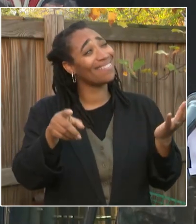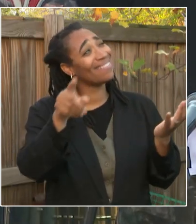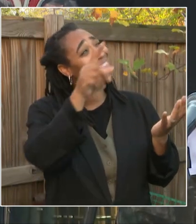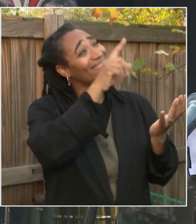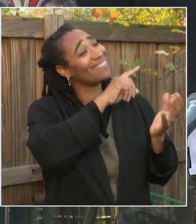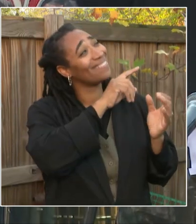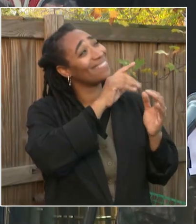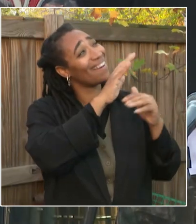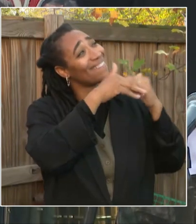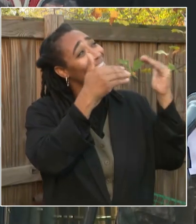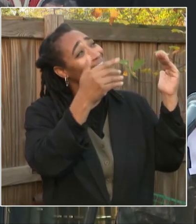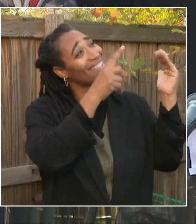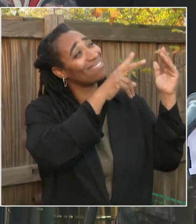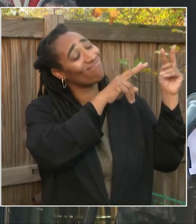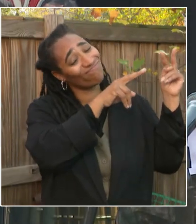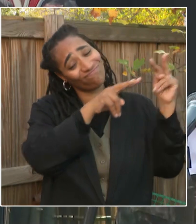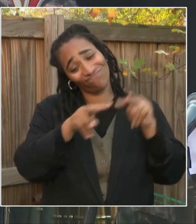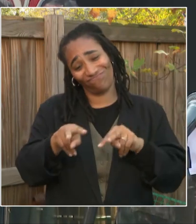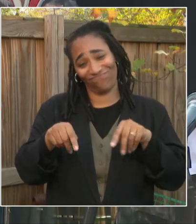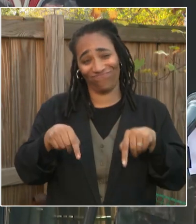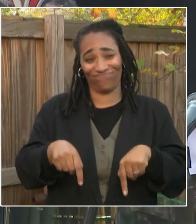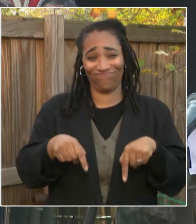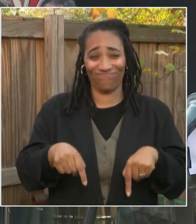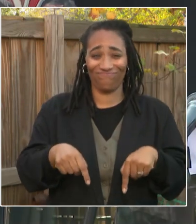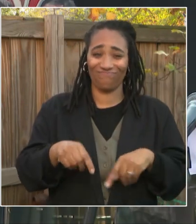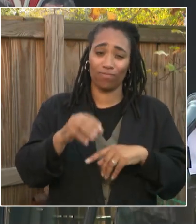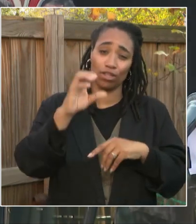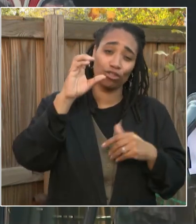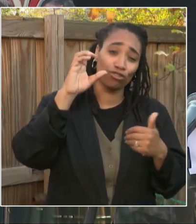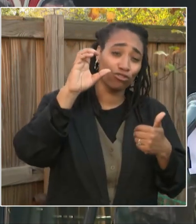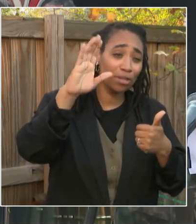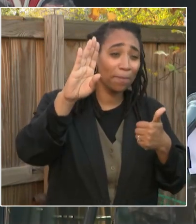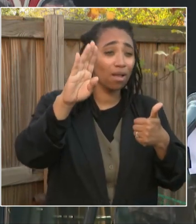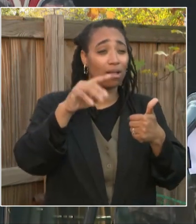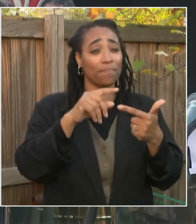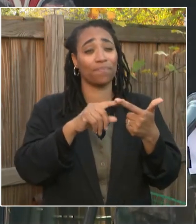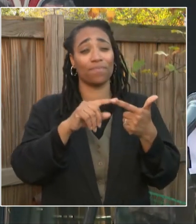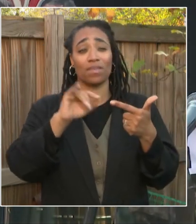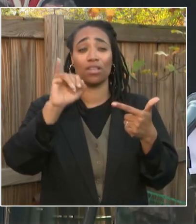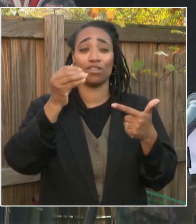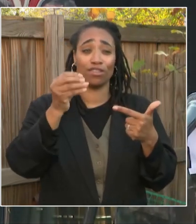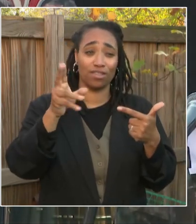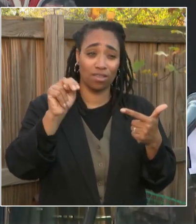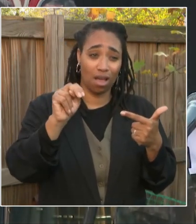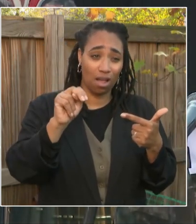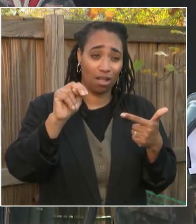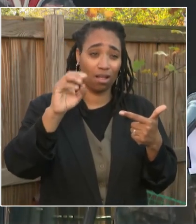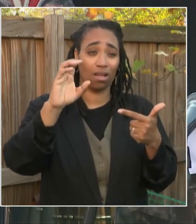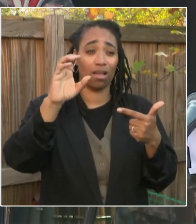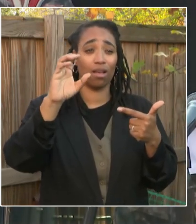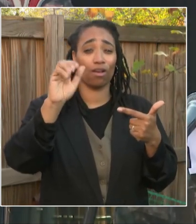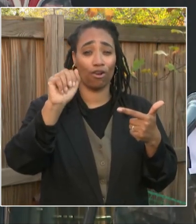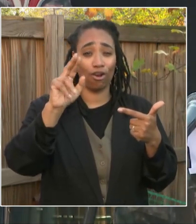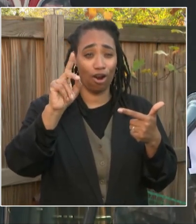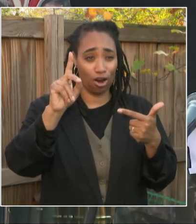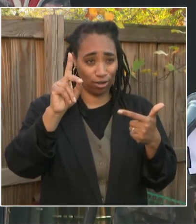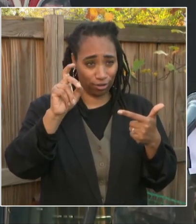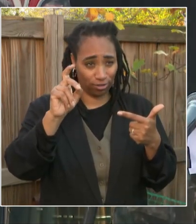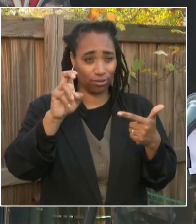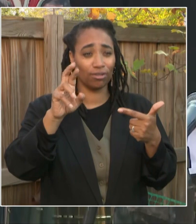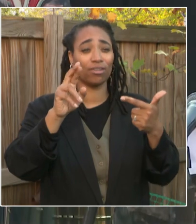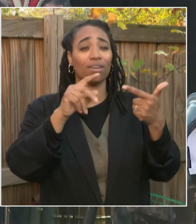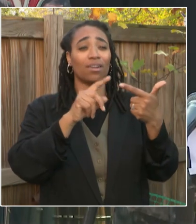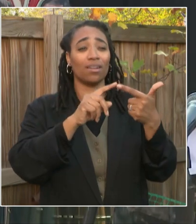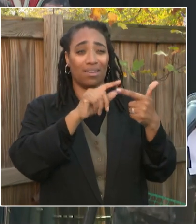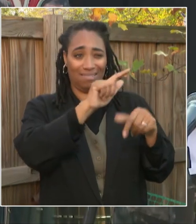Brown, John Kennard, who was the founder of the Anacostia Community Museum,